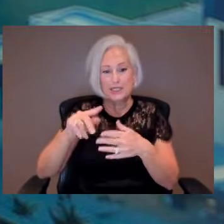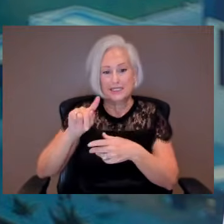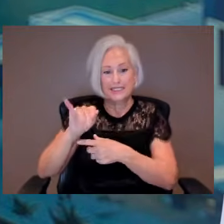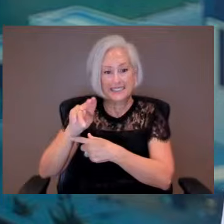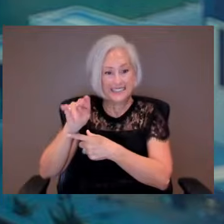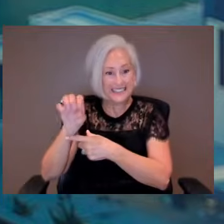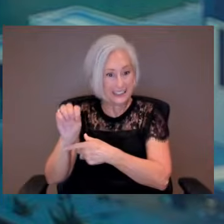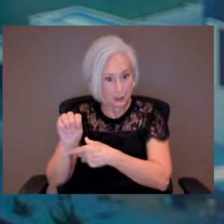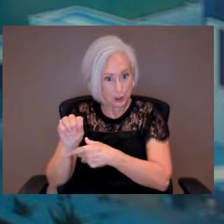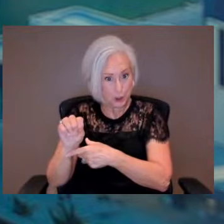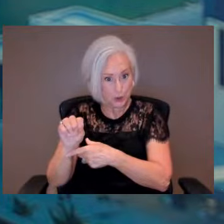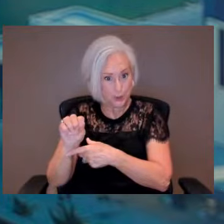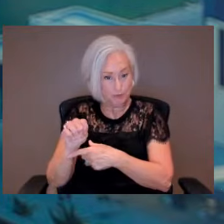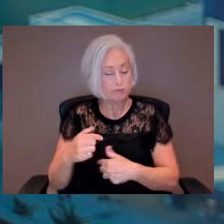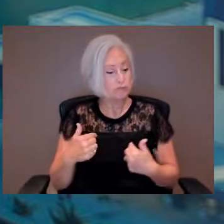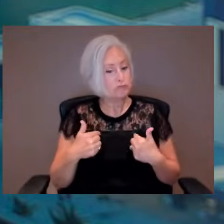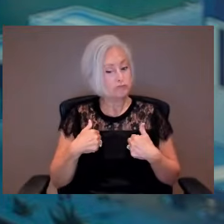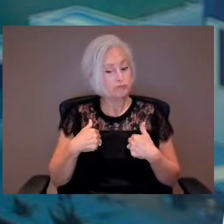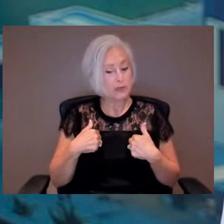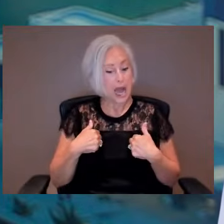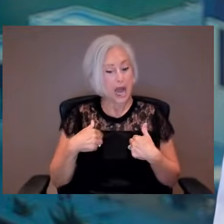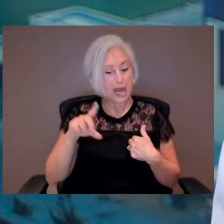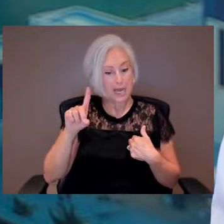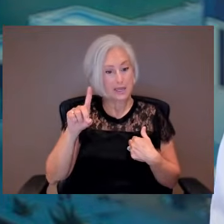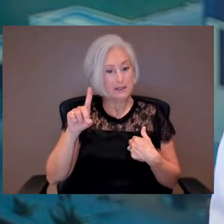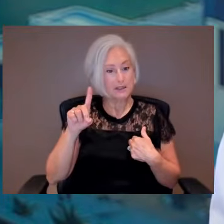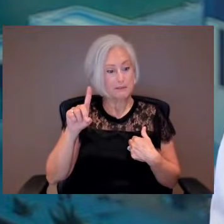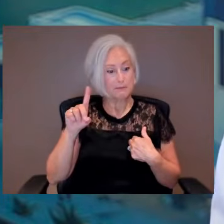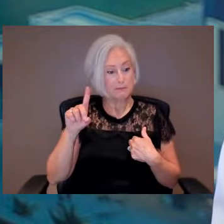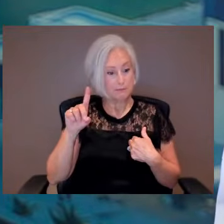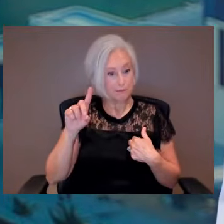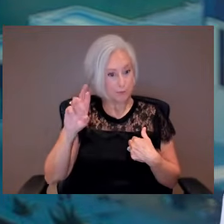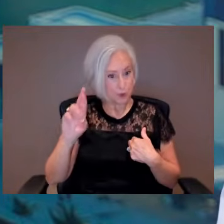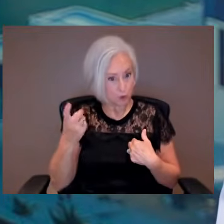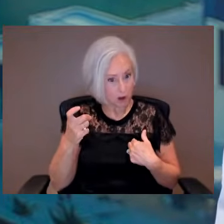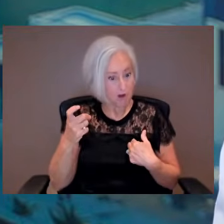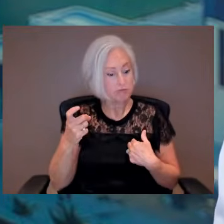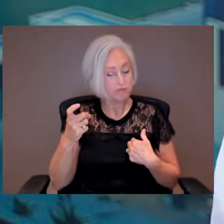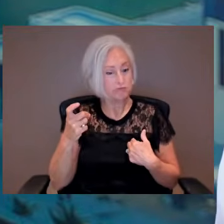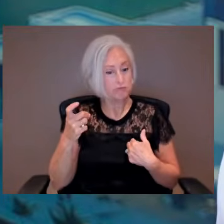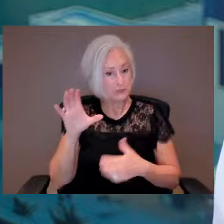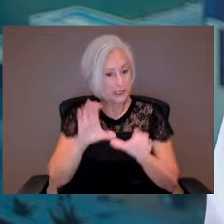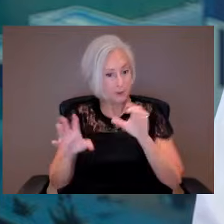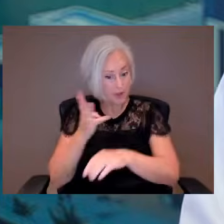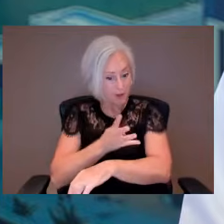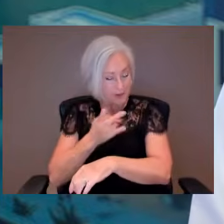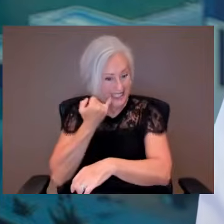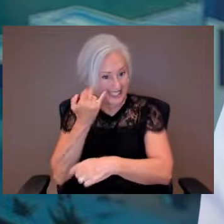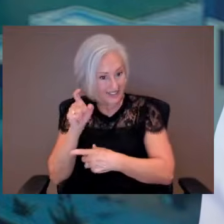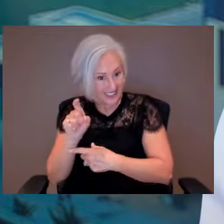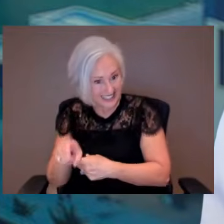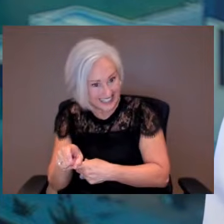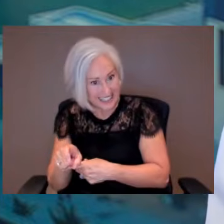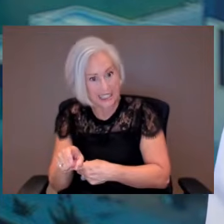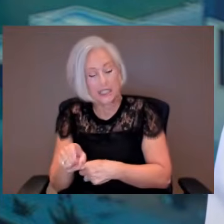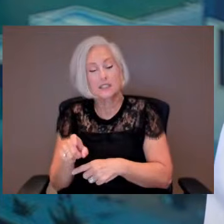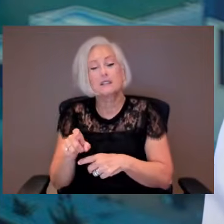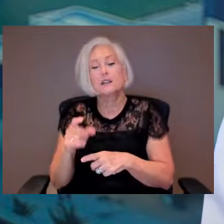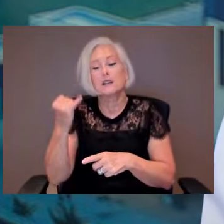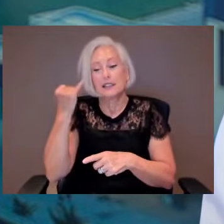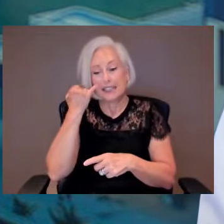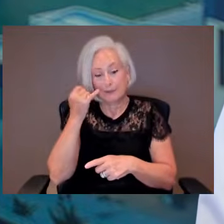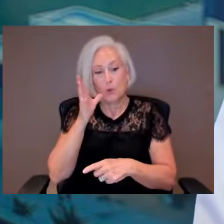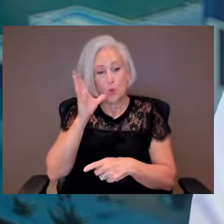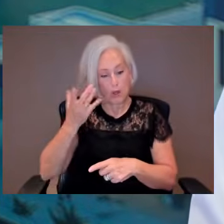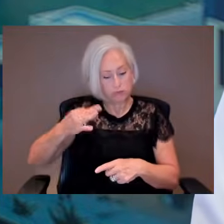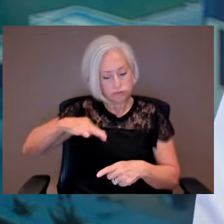when it's needed. It's just that kidney cancer doesn't really benefit, and we have much more specialized treatments. Now, immunotherapy is different because